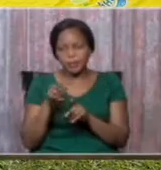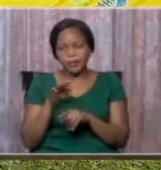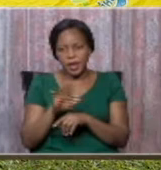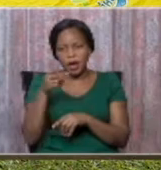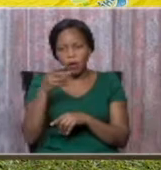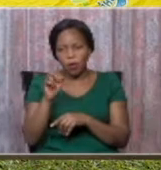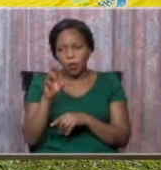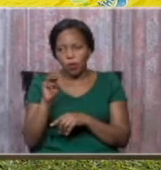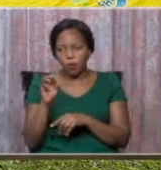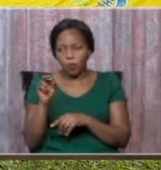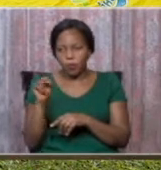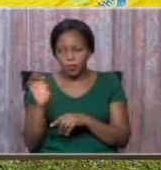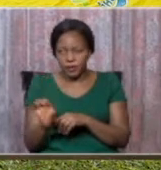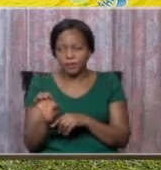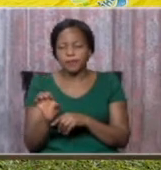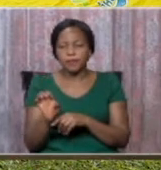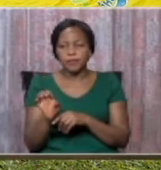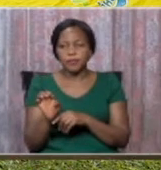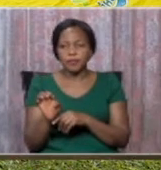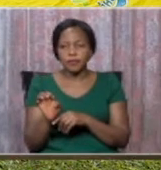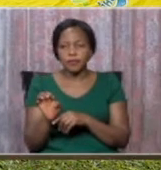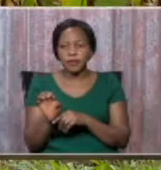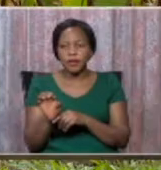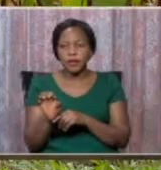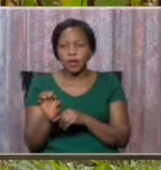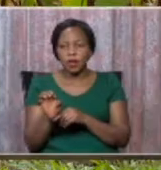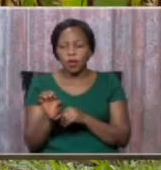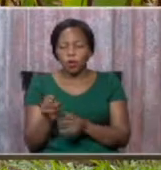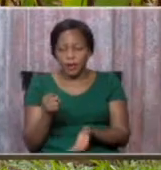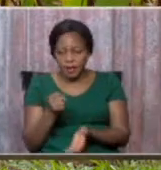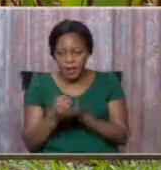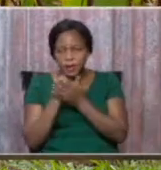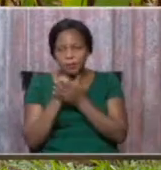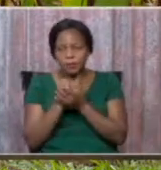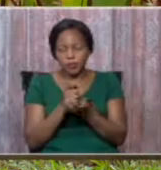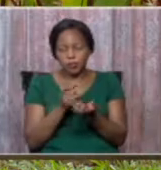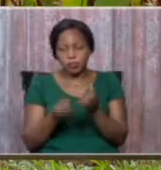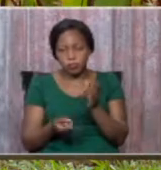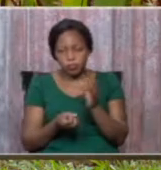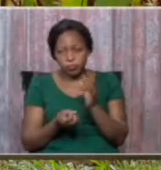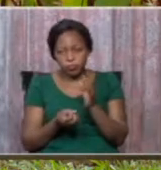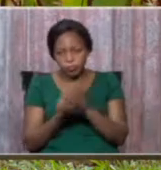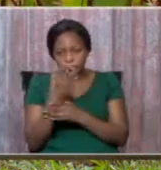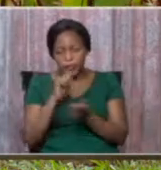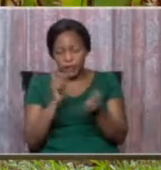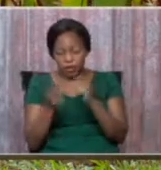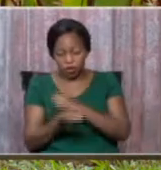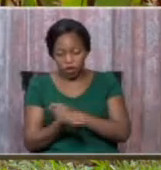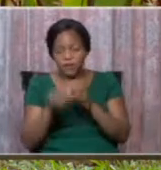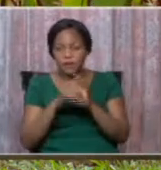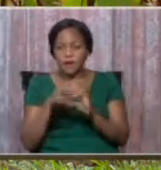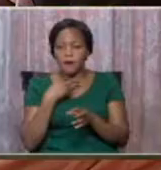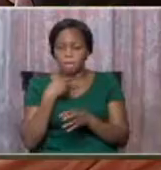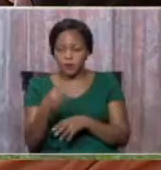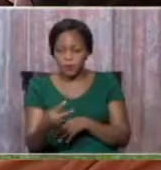the skin. And all these hormones can sometimes disturb people's cognition and their